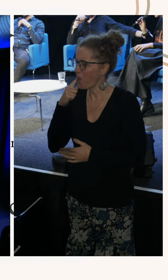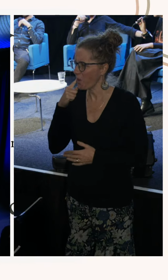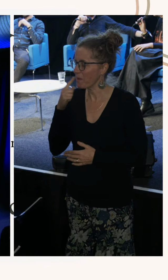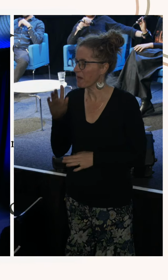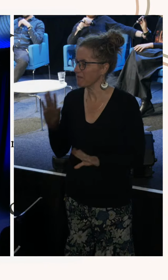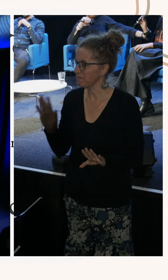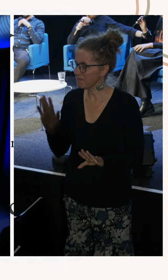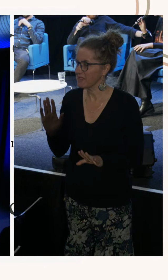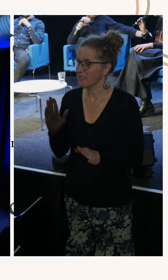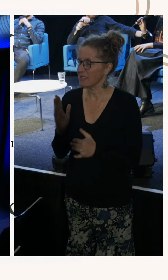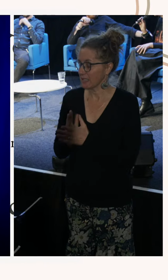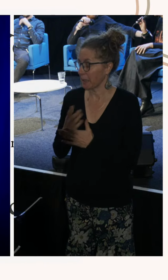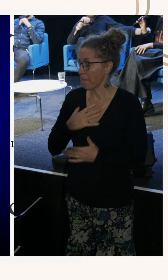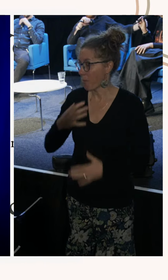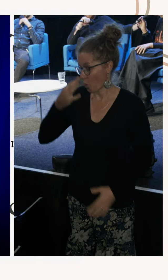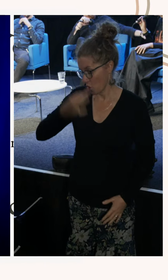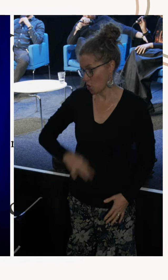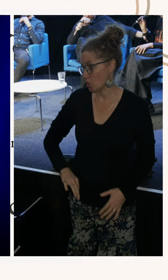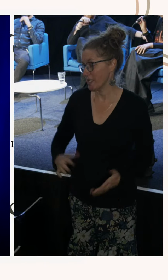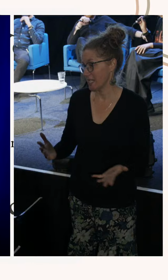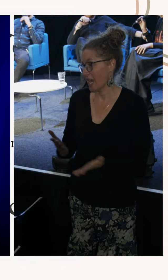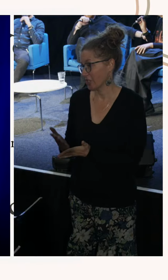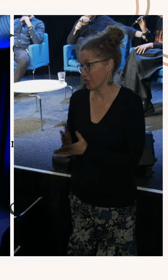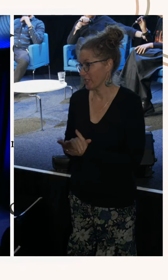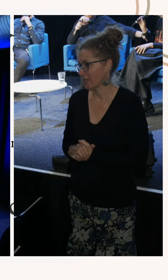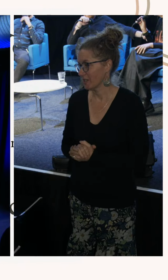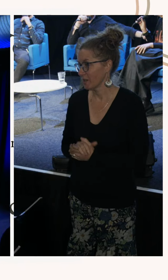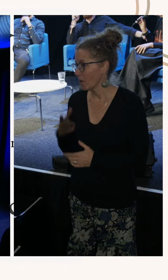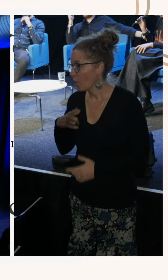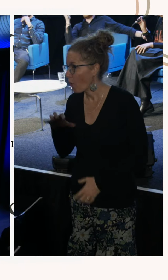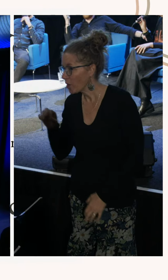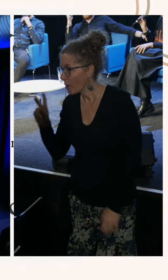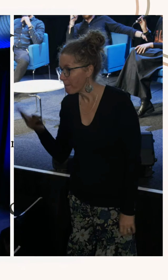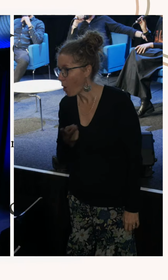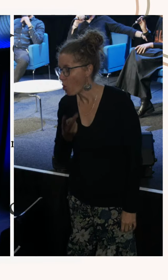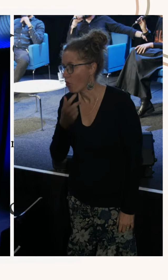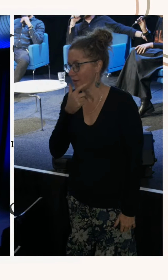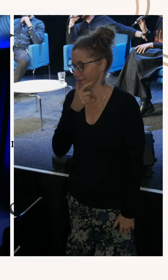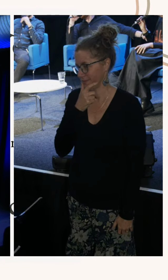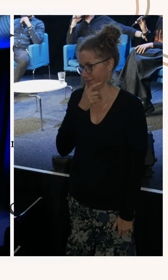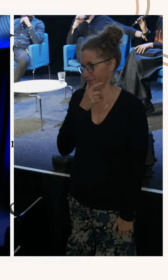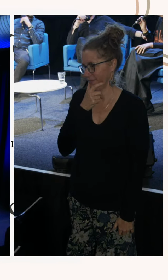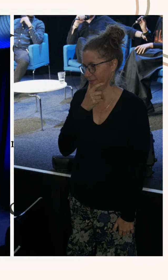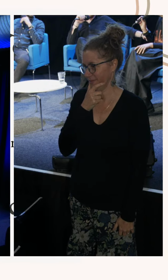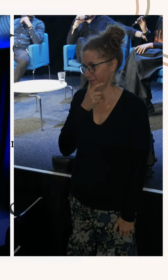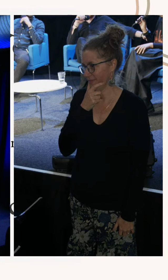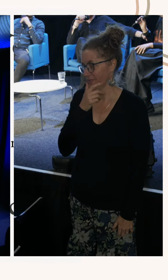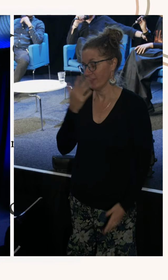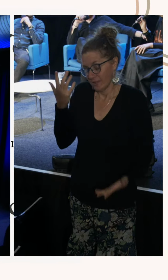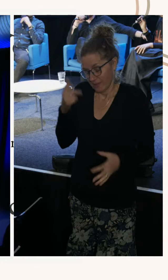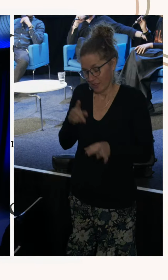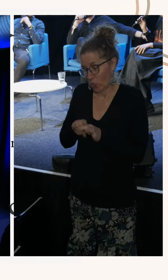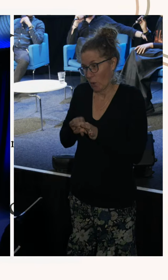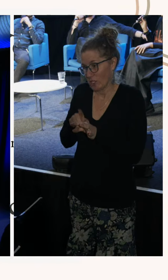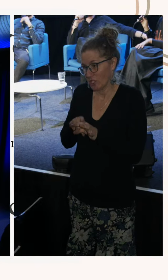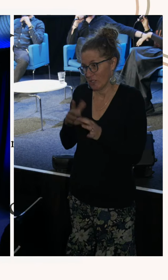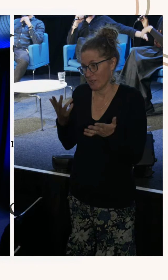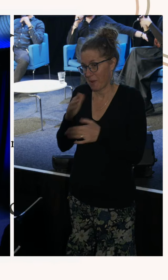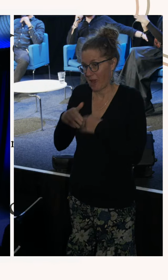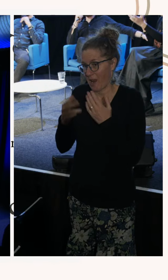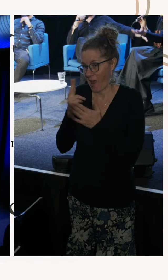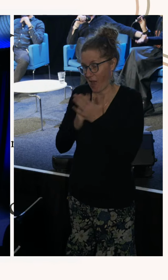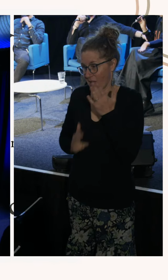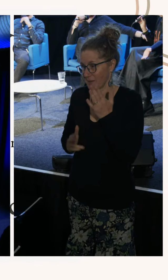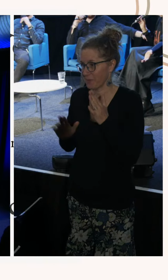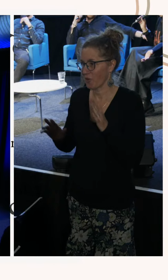I genuinely, there was more nudity. Why not both? Well, There's a question. It's all about the armour. so